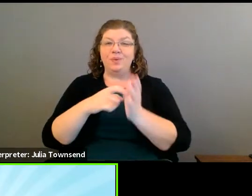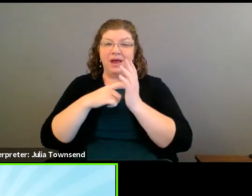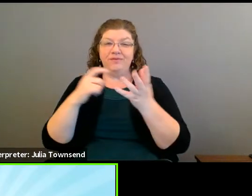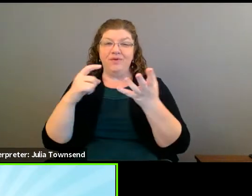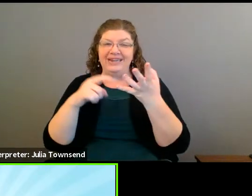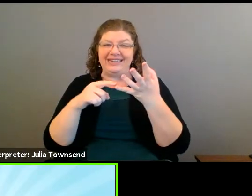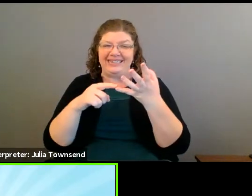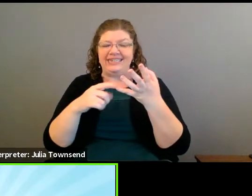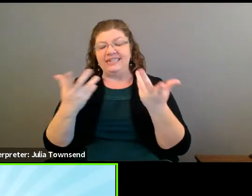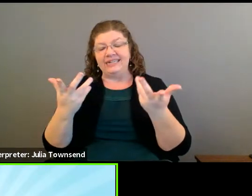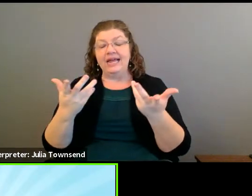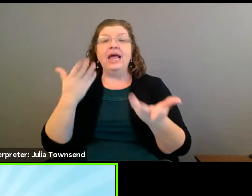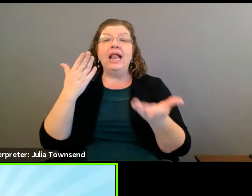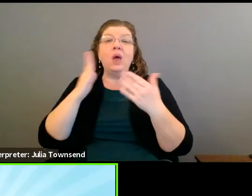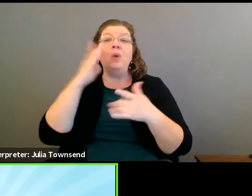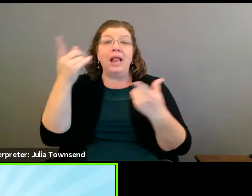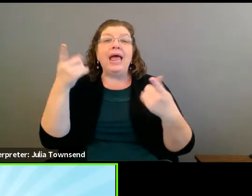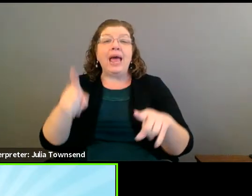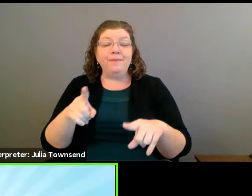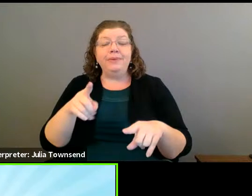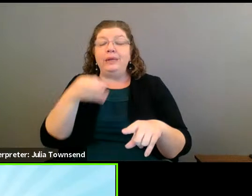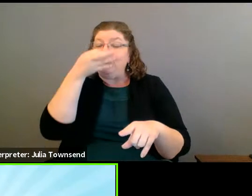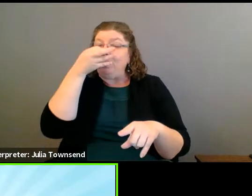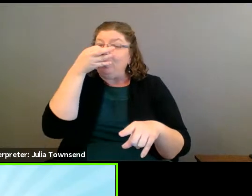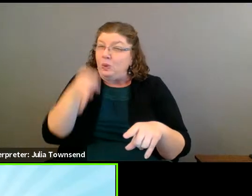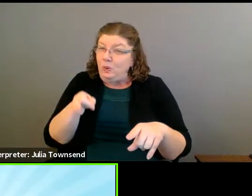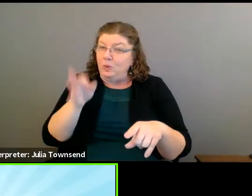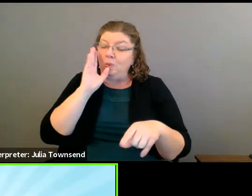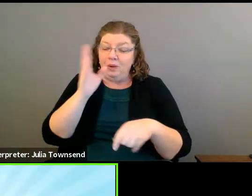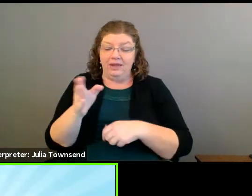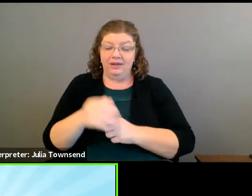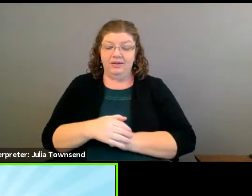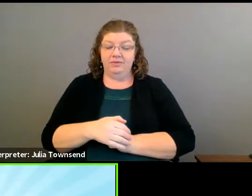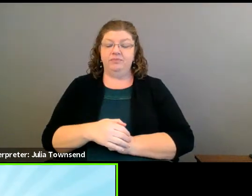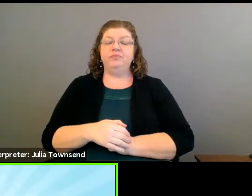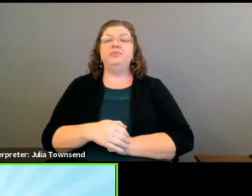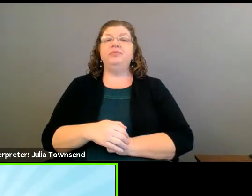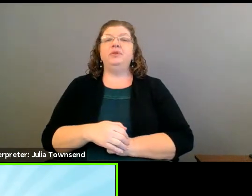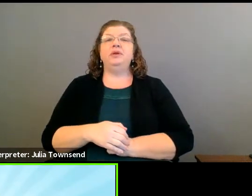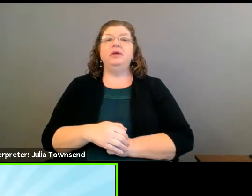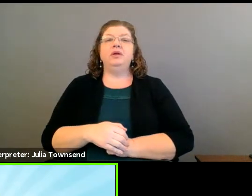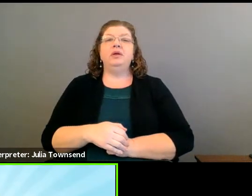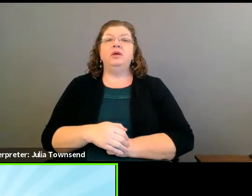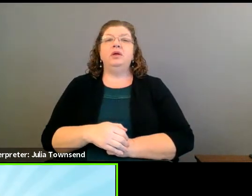is likely to happen very, very soon. Our